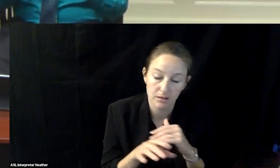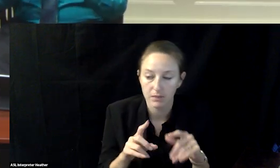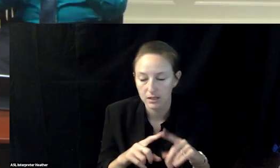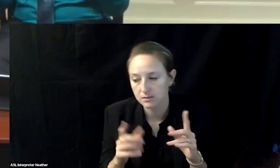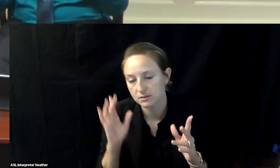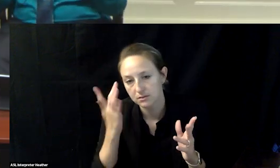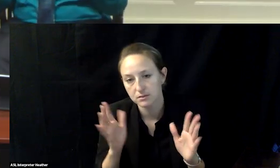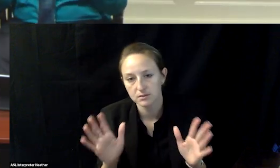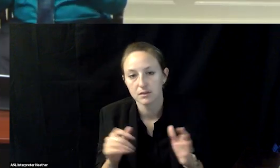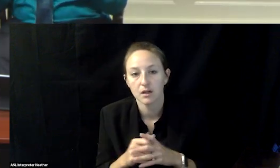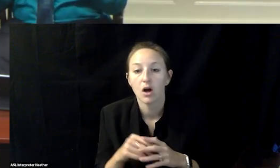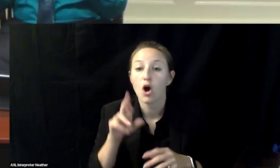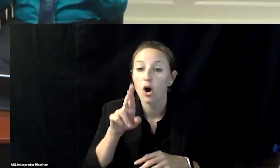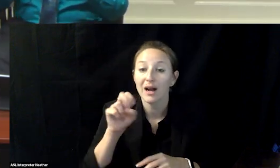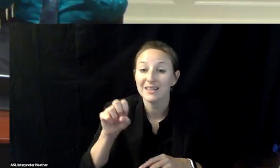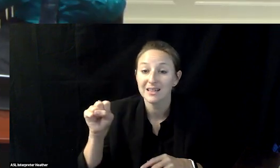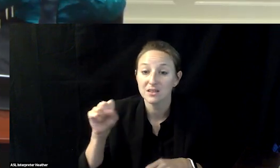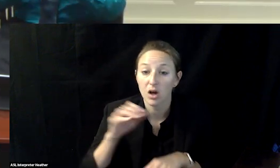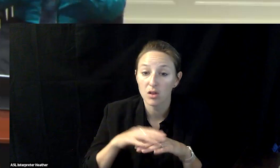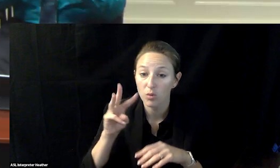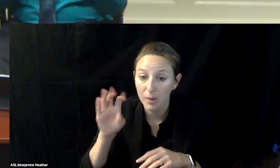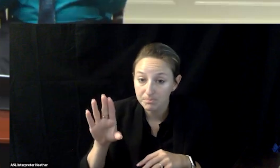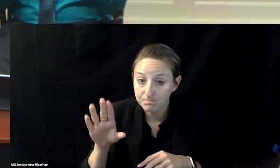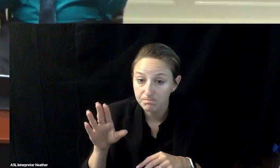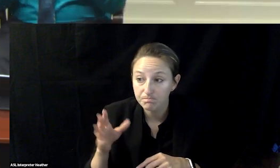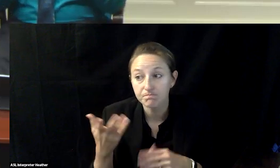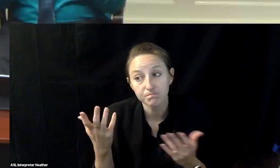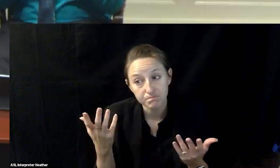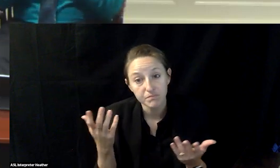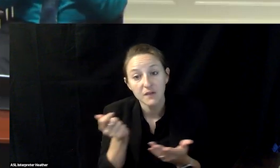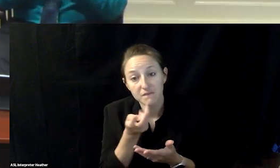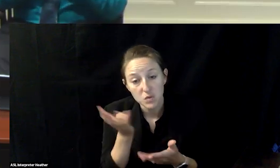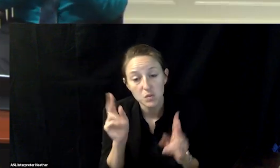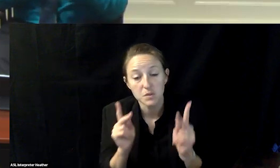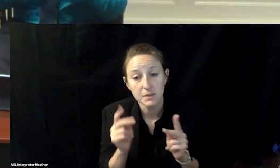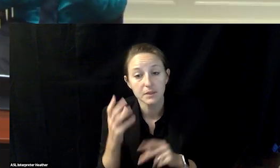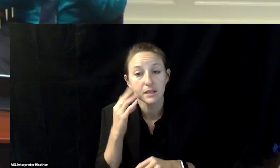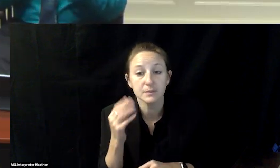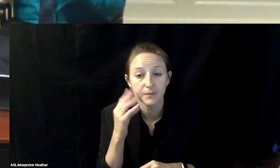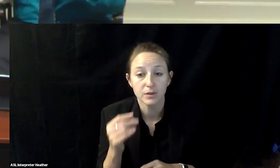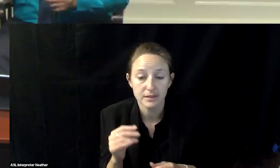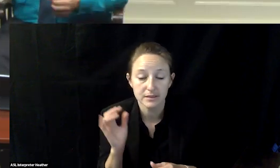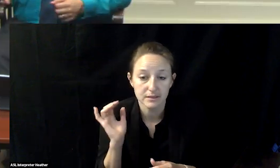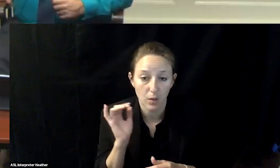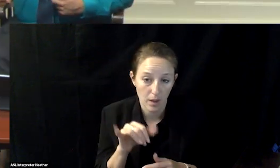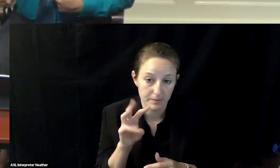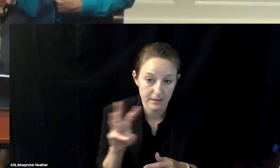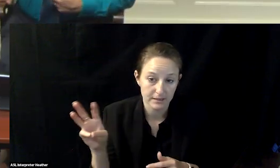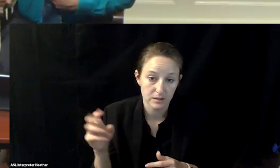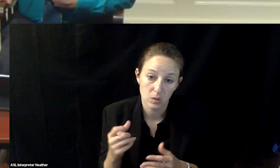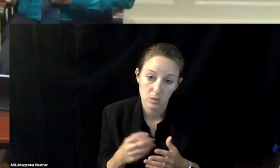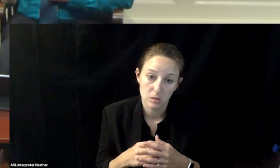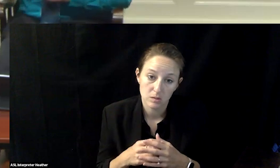things via like RSS on the web or something. And that's probably how very few people might be experiencing a website. So,